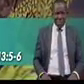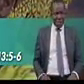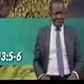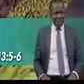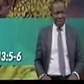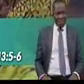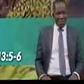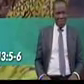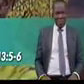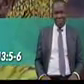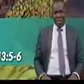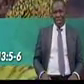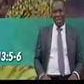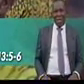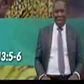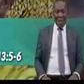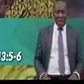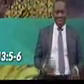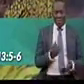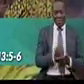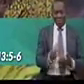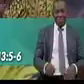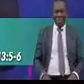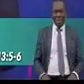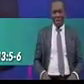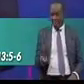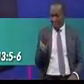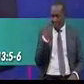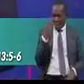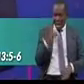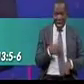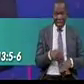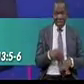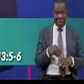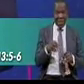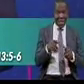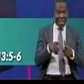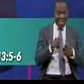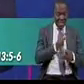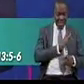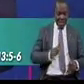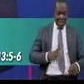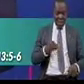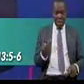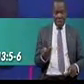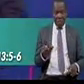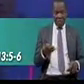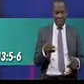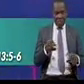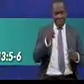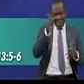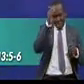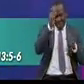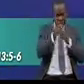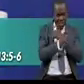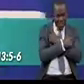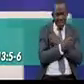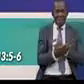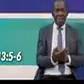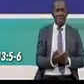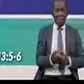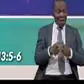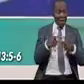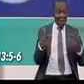Look at Pharaoh. You know, great men can be foolish, thoughtless. Great